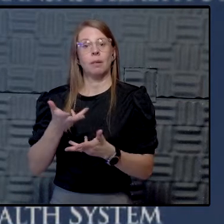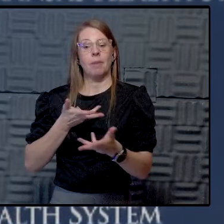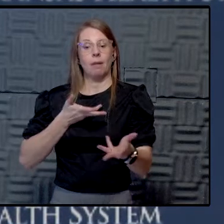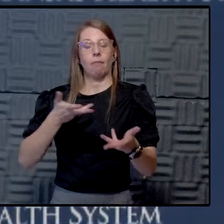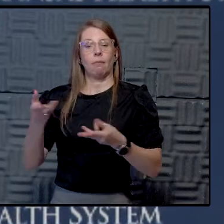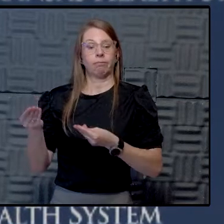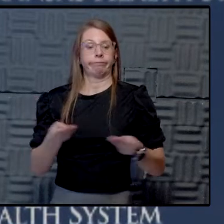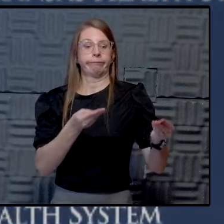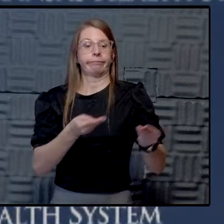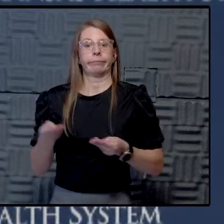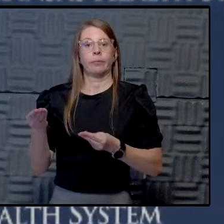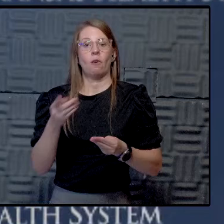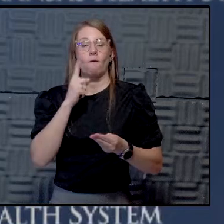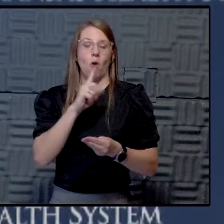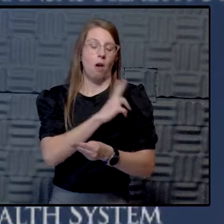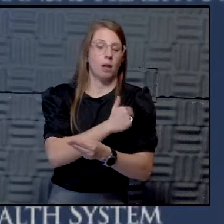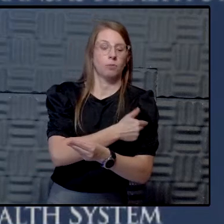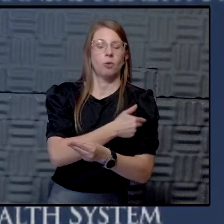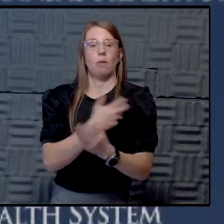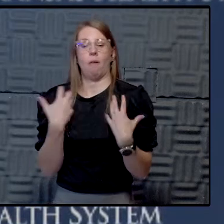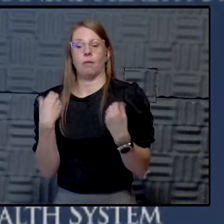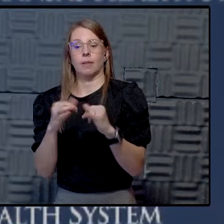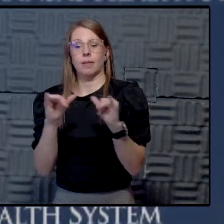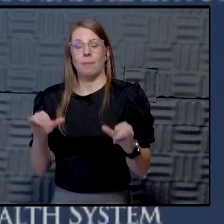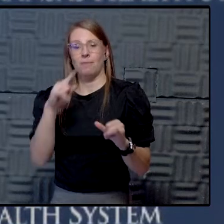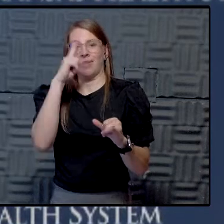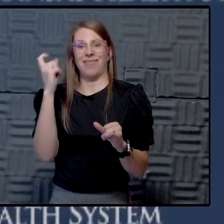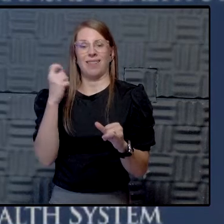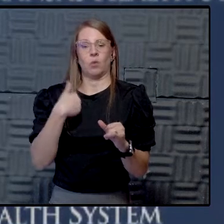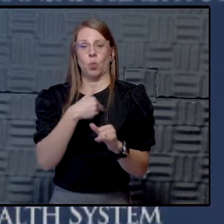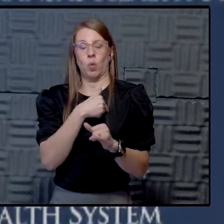the various health systems and hospitals in the area, because we are a